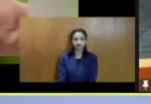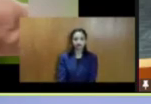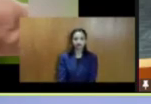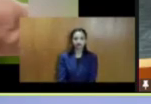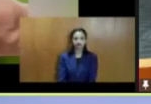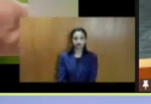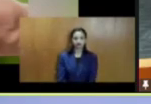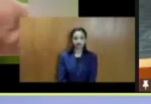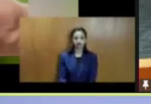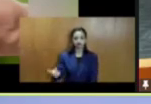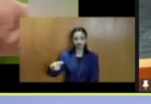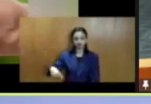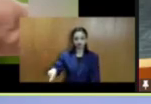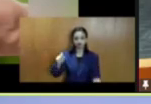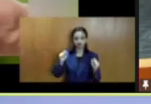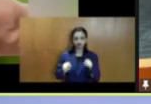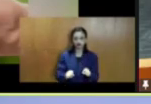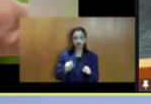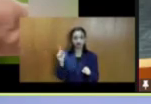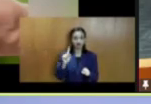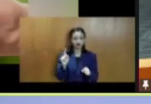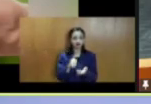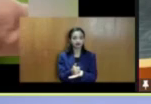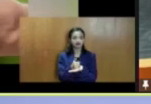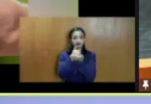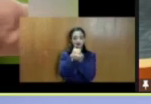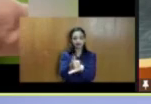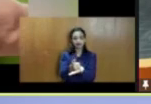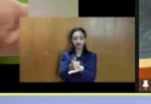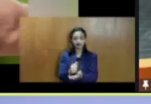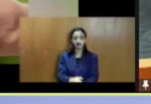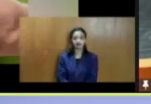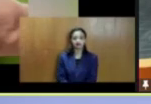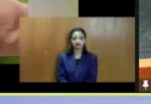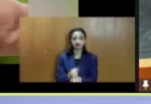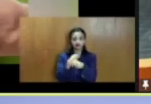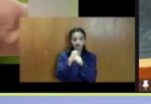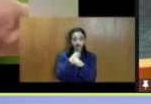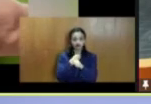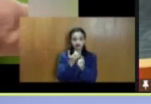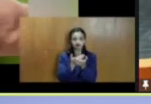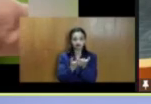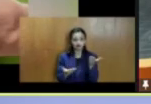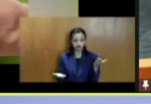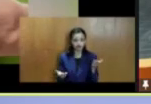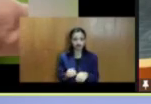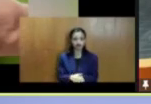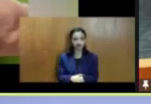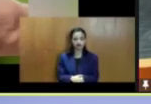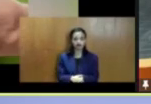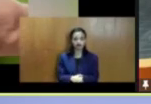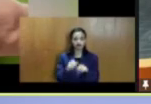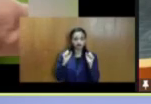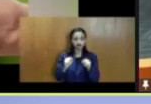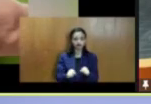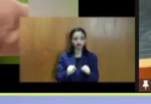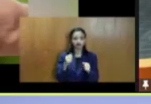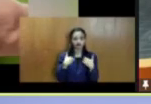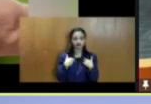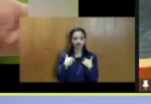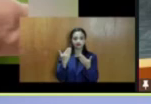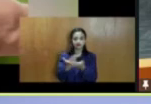They can also, digitalization can also help with reducing materials, so can enable new business models such